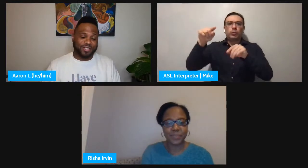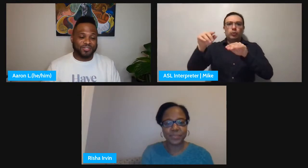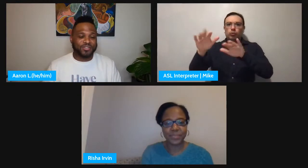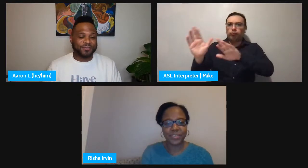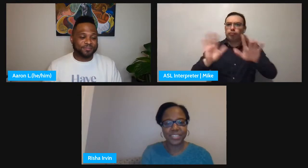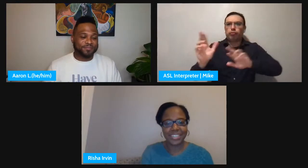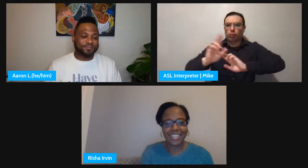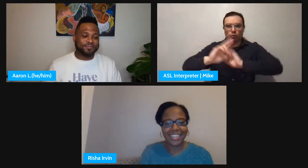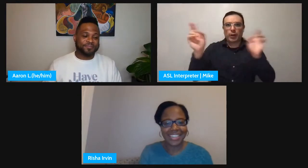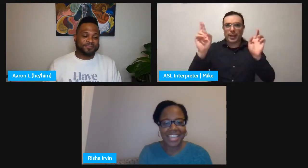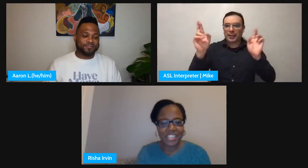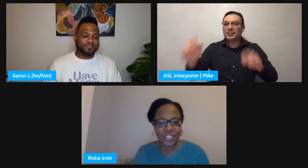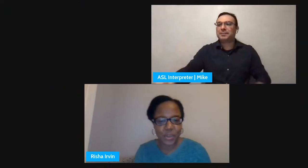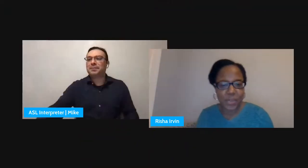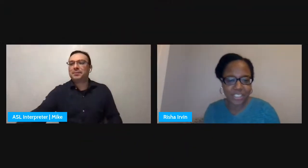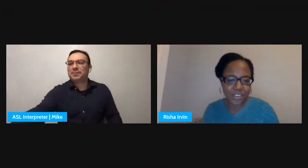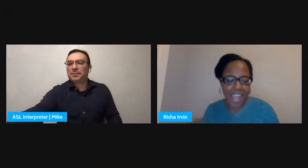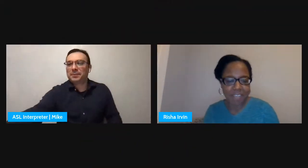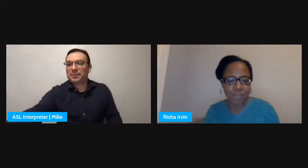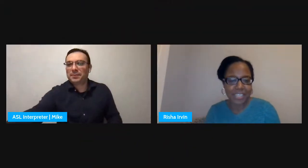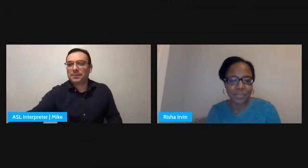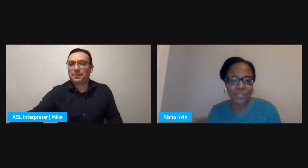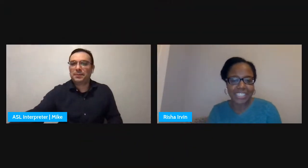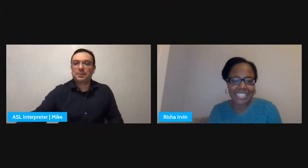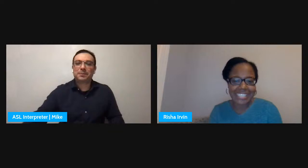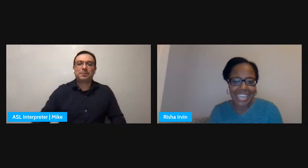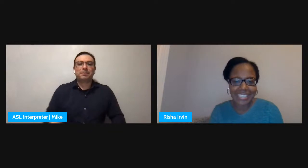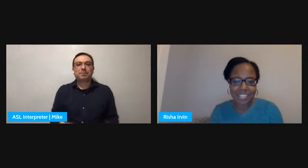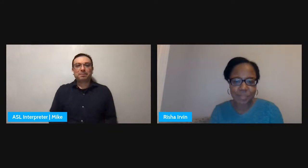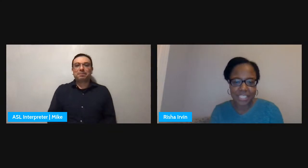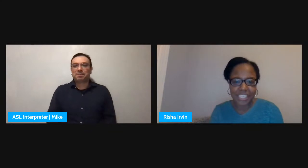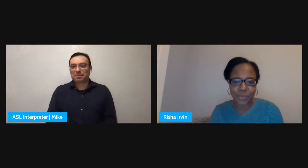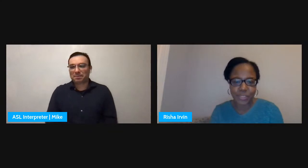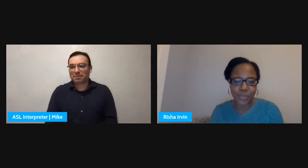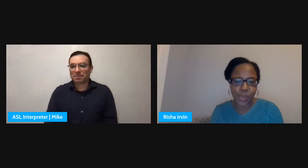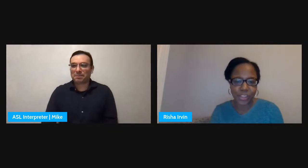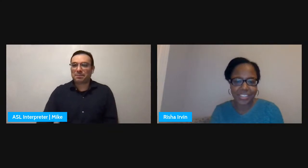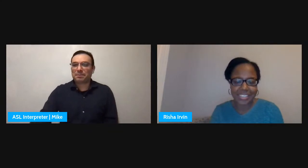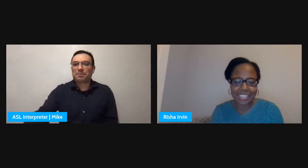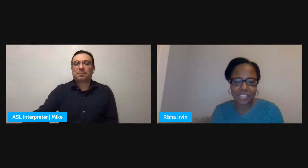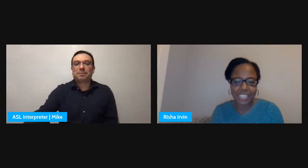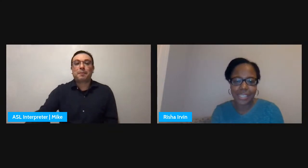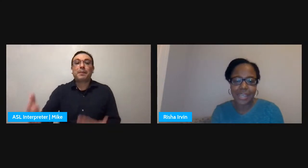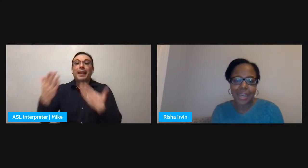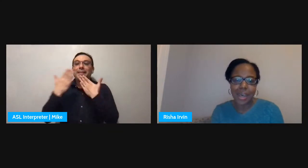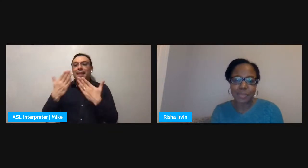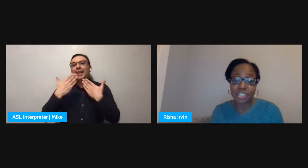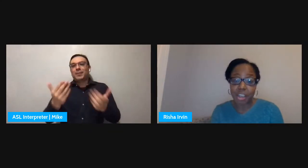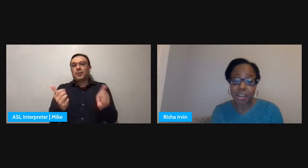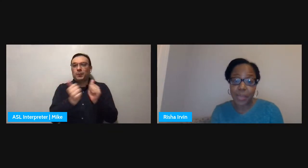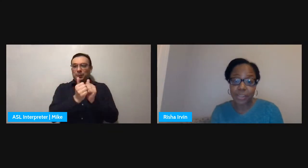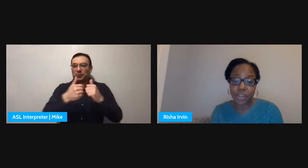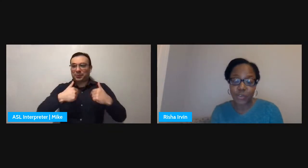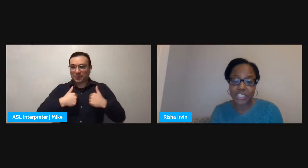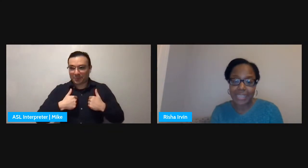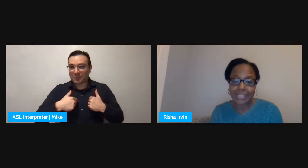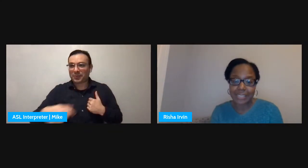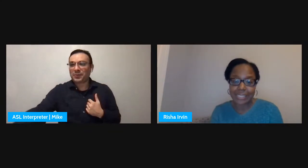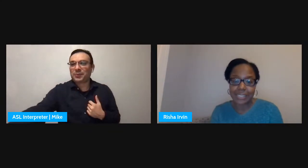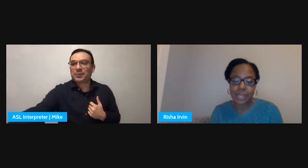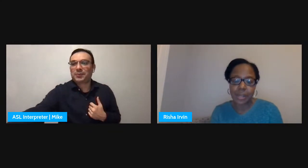prepared for us. Thank you so much for having me. Really excited to be here with you all this evening to talk